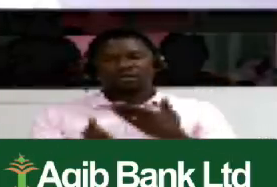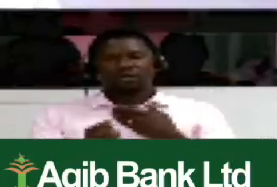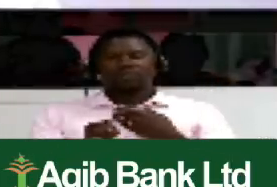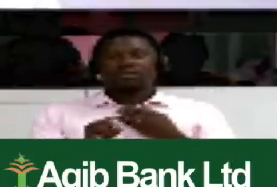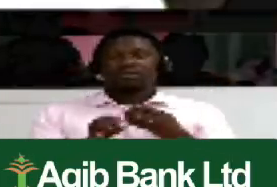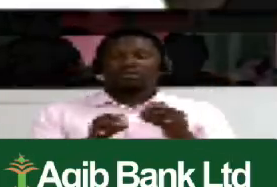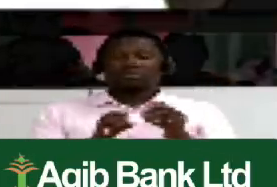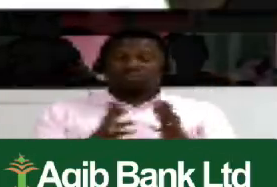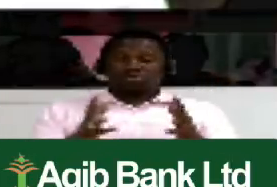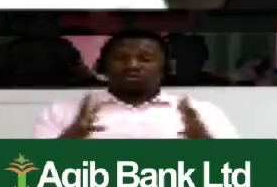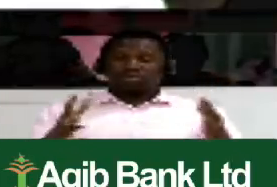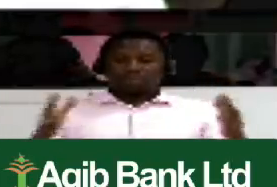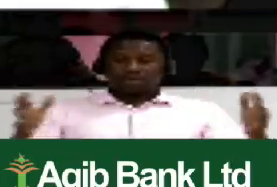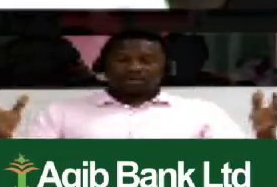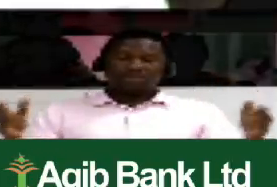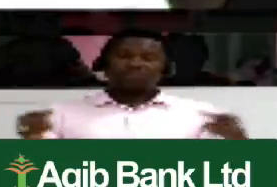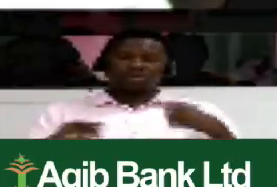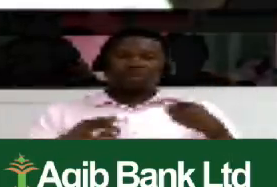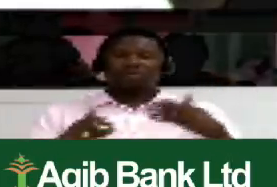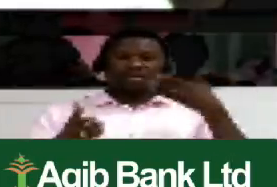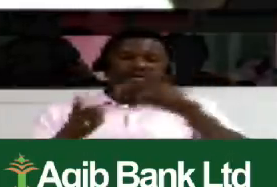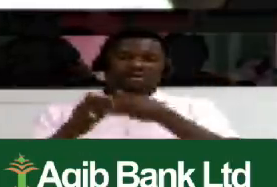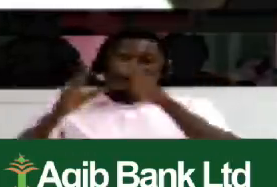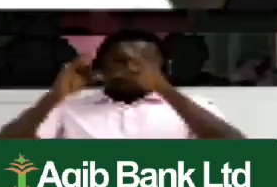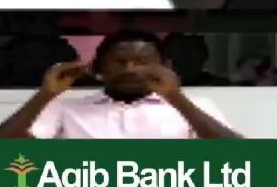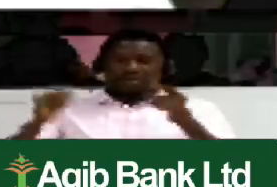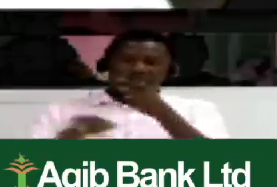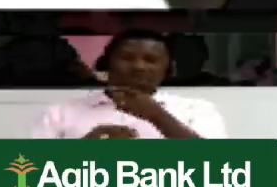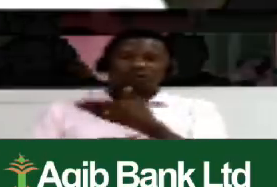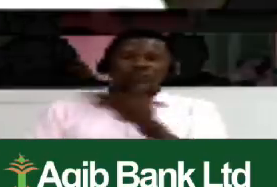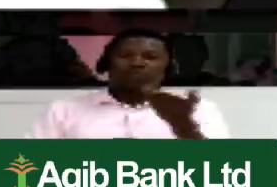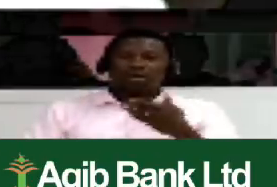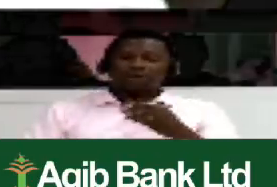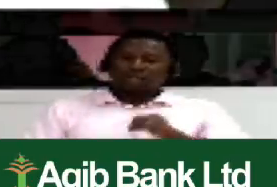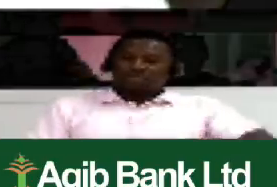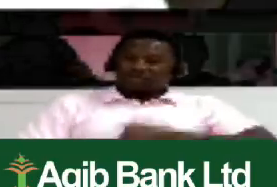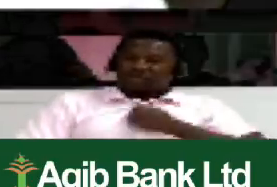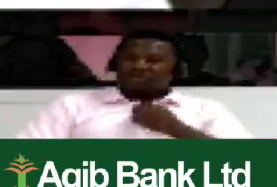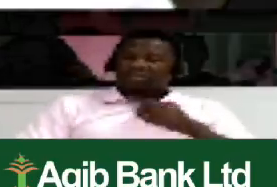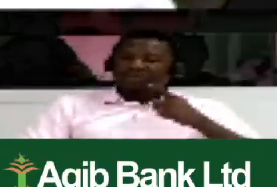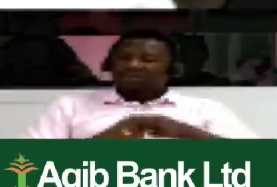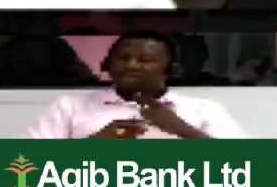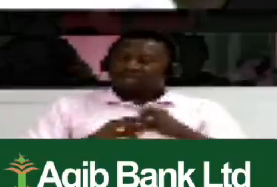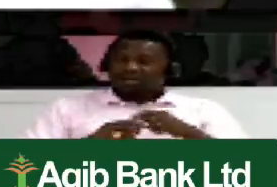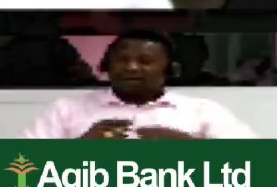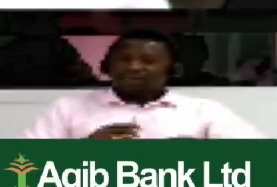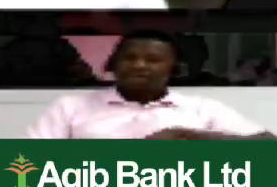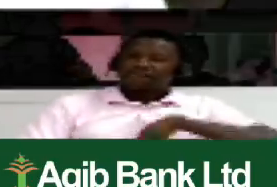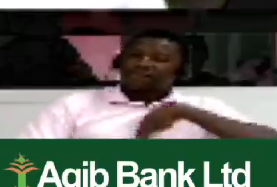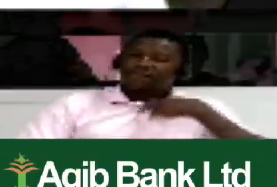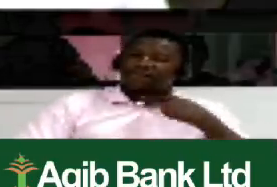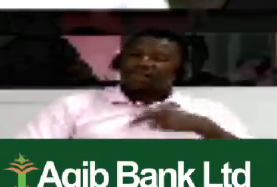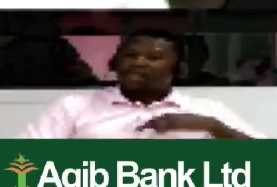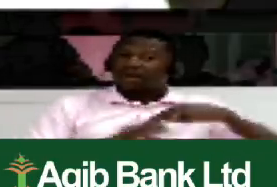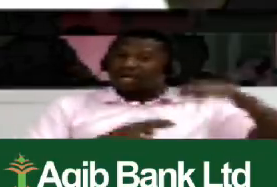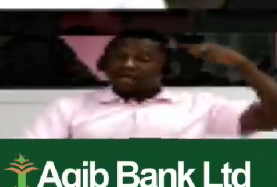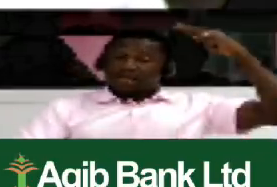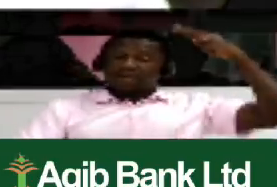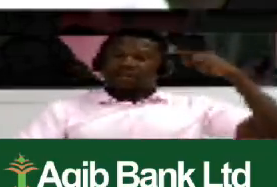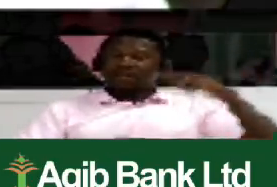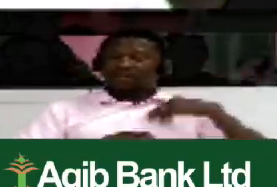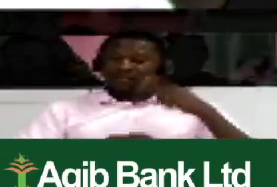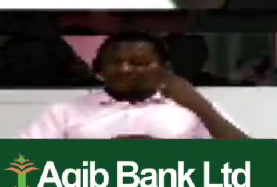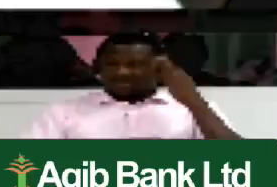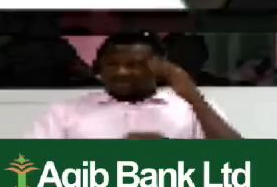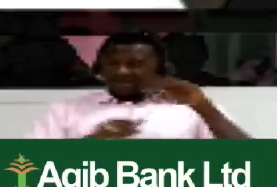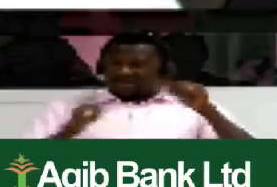size, but at the house, that's where emotions started running high, and then you started to get really concerned about what